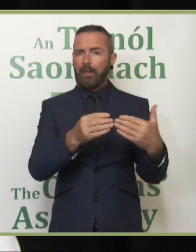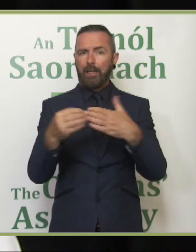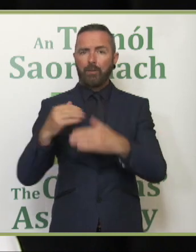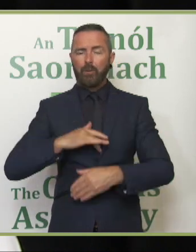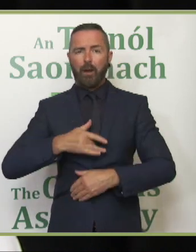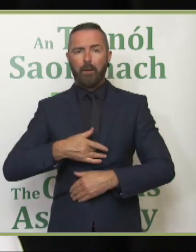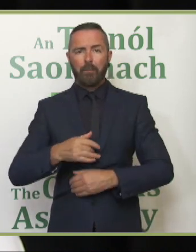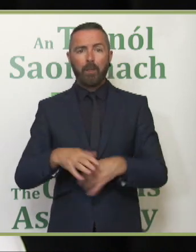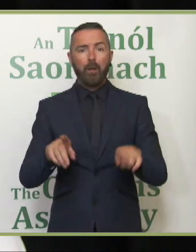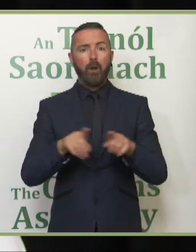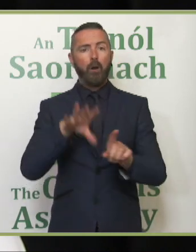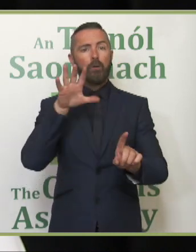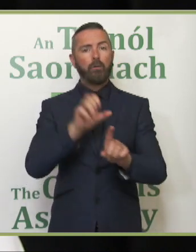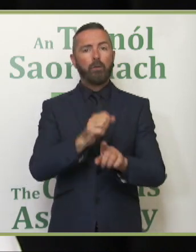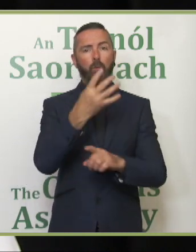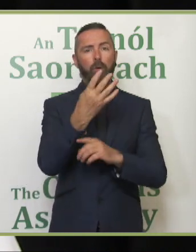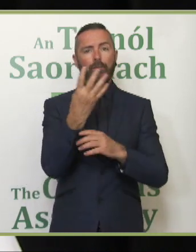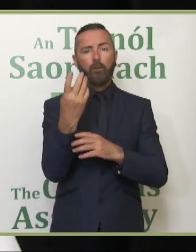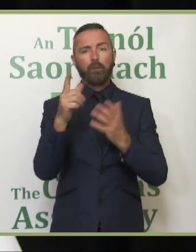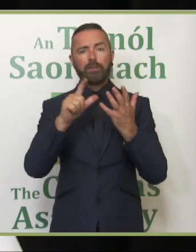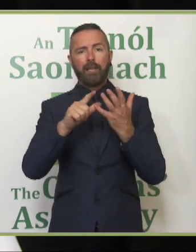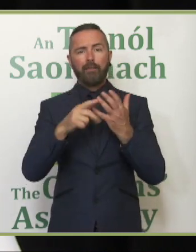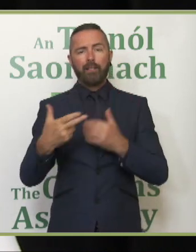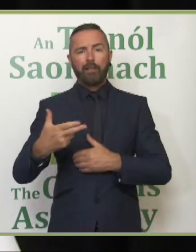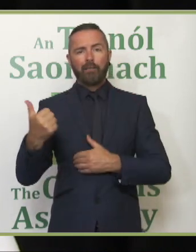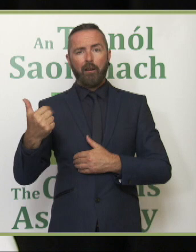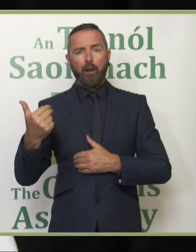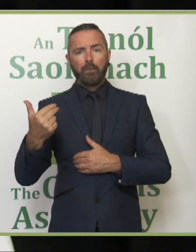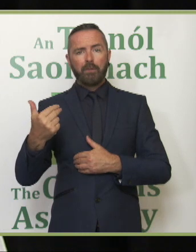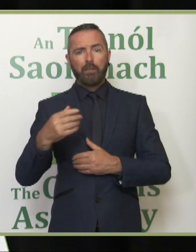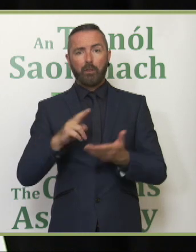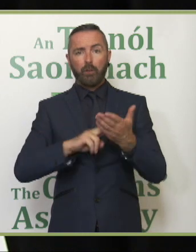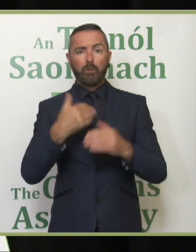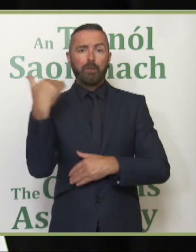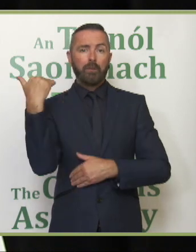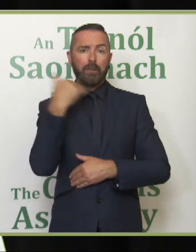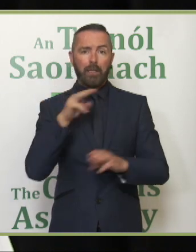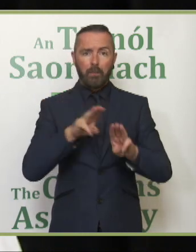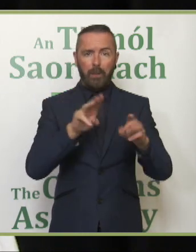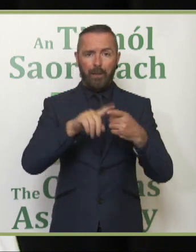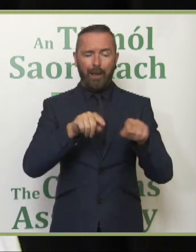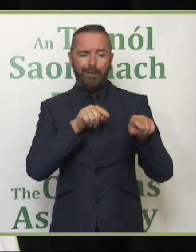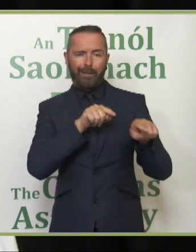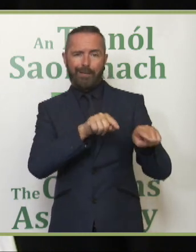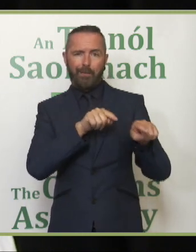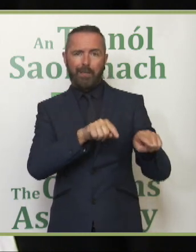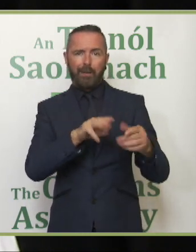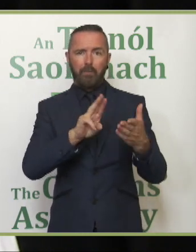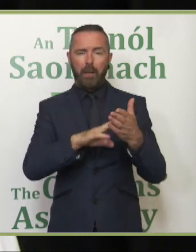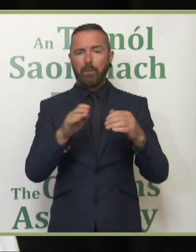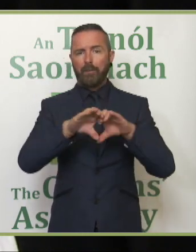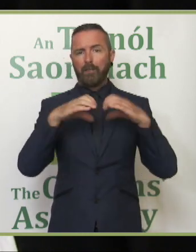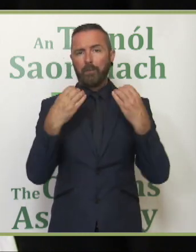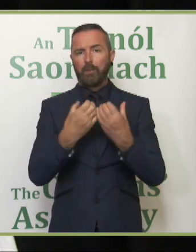seized 147 firearms, which would have been used to murder, maim and intimidate members of our communities. We also